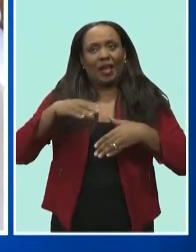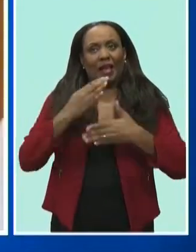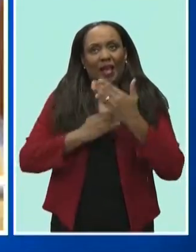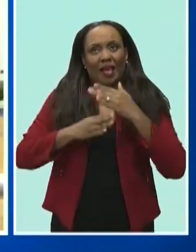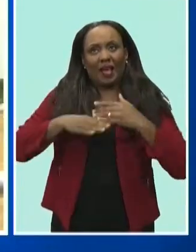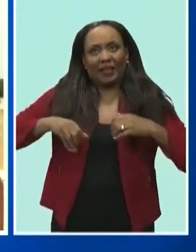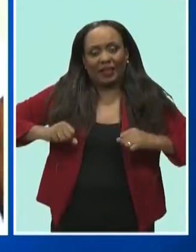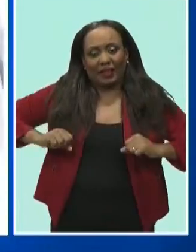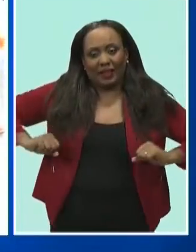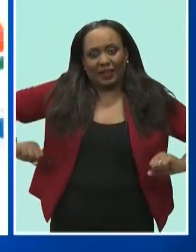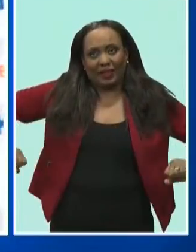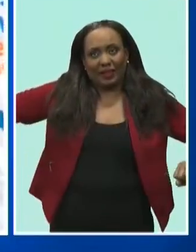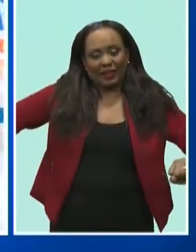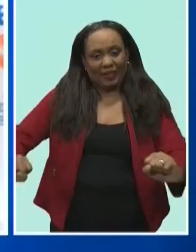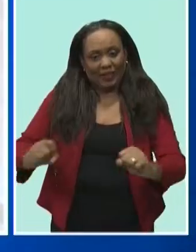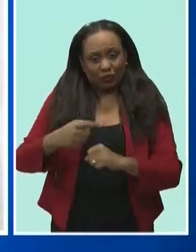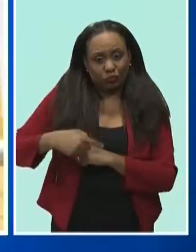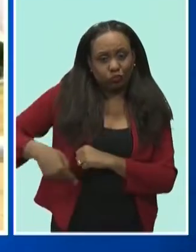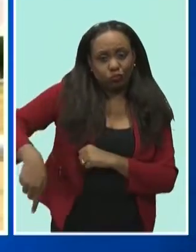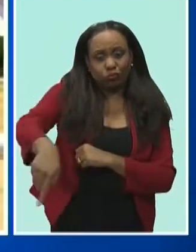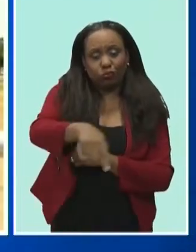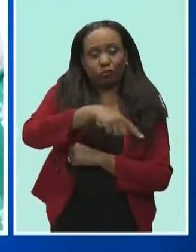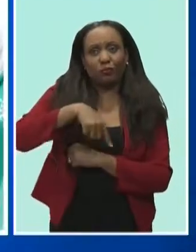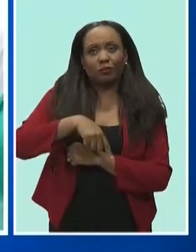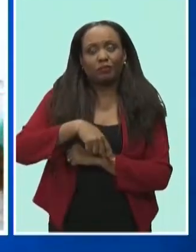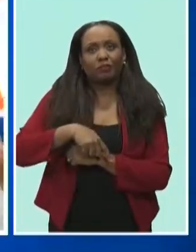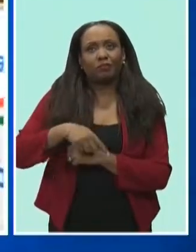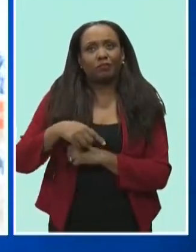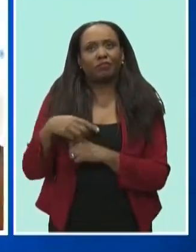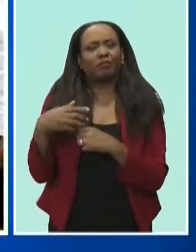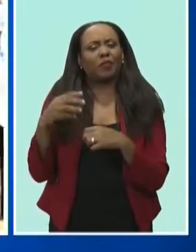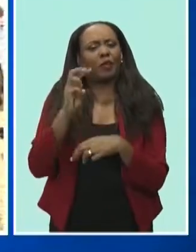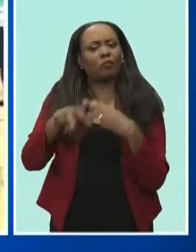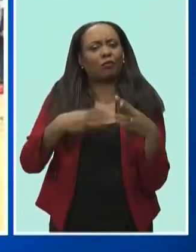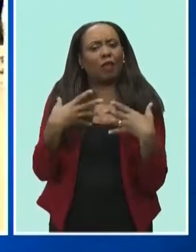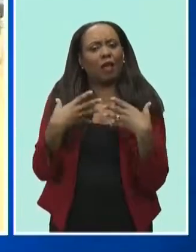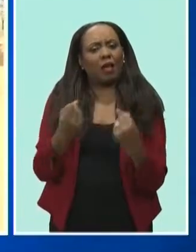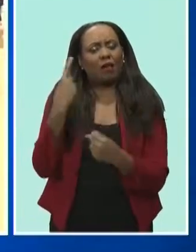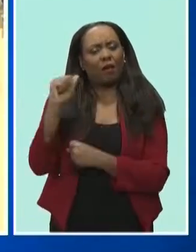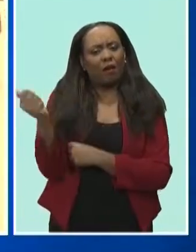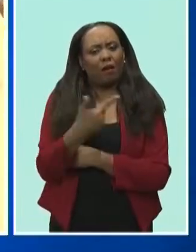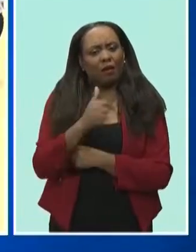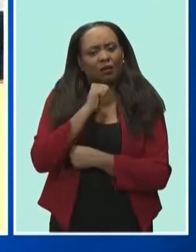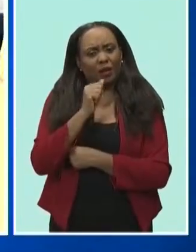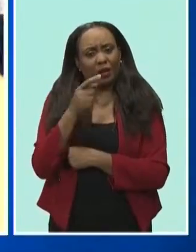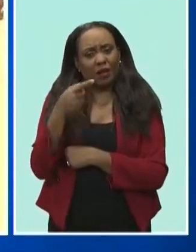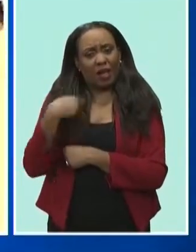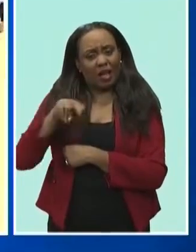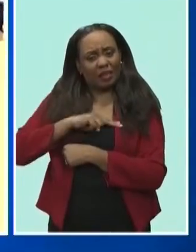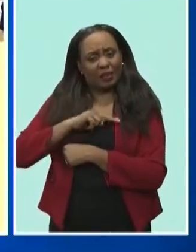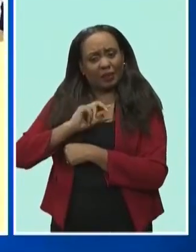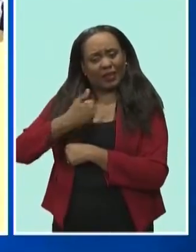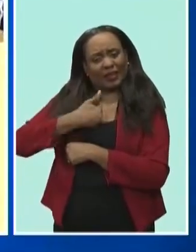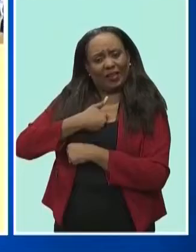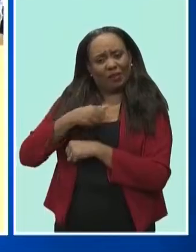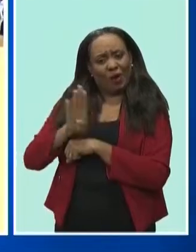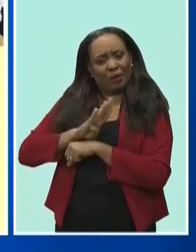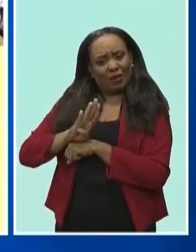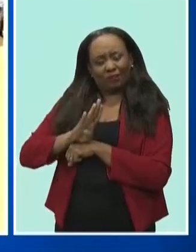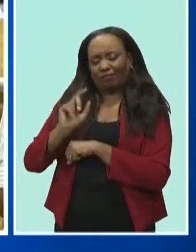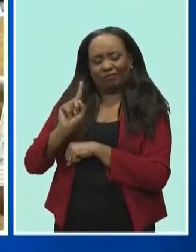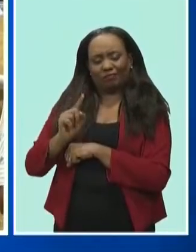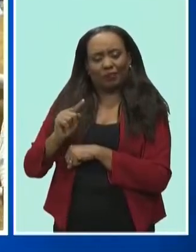Monument. The minister says universal health for all cannot be limited to Barbadians, but must also include CARICOM